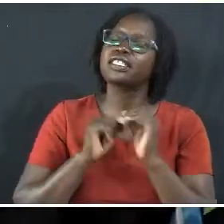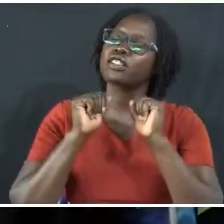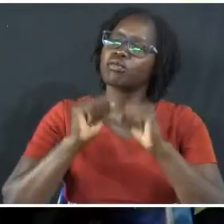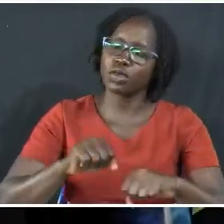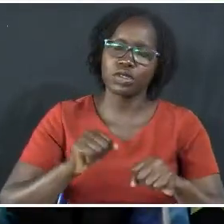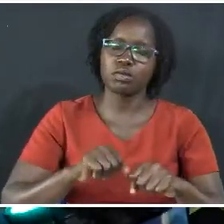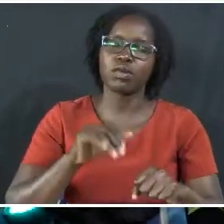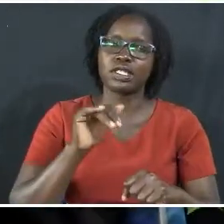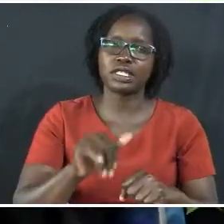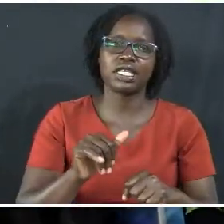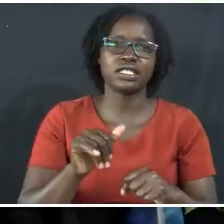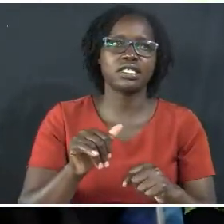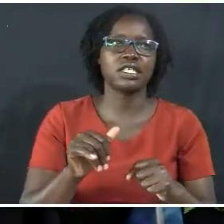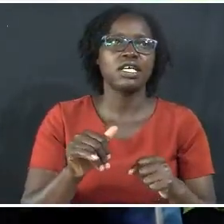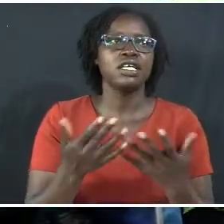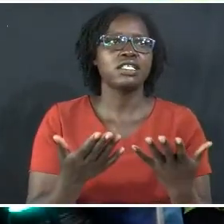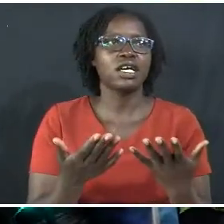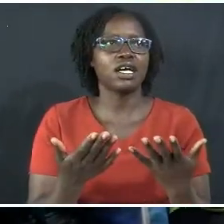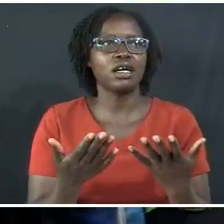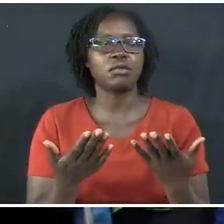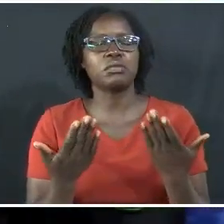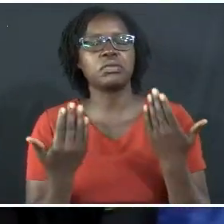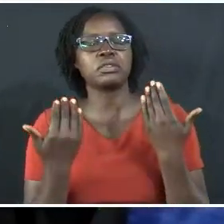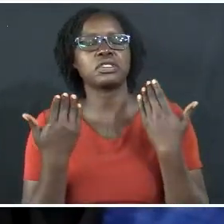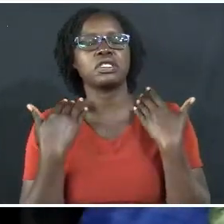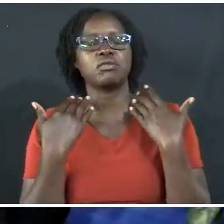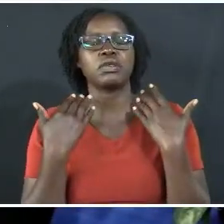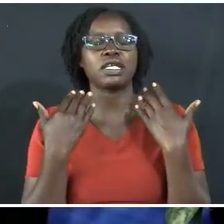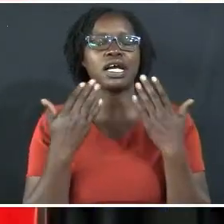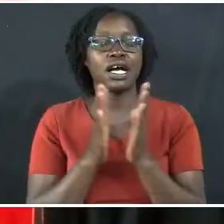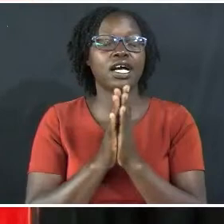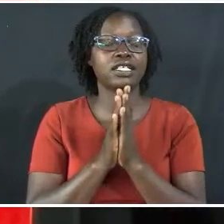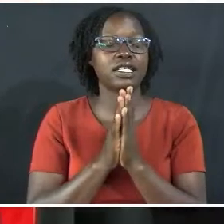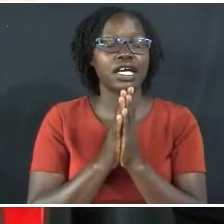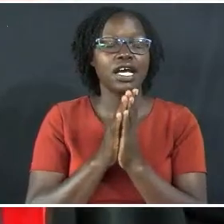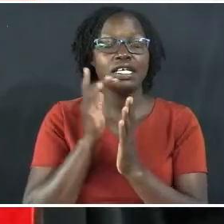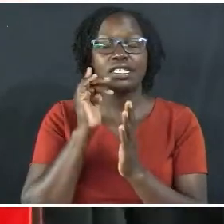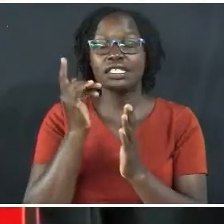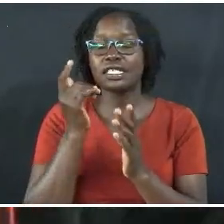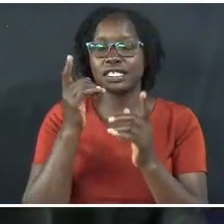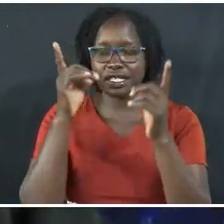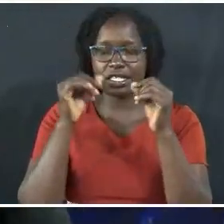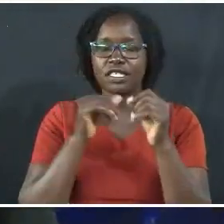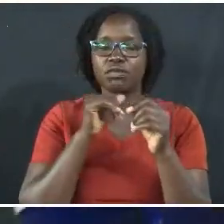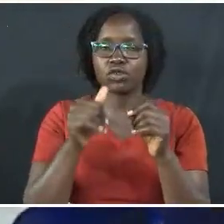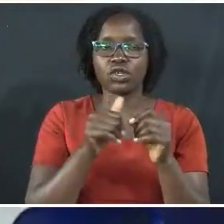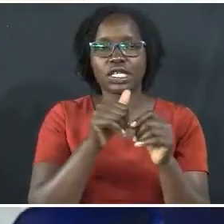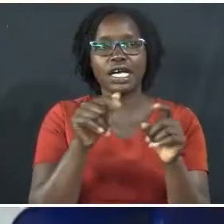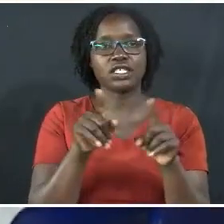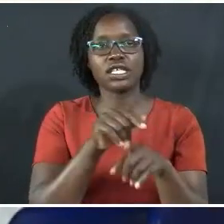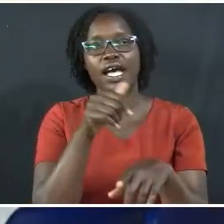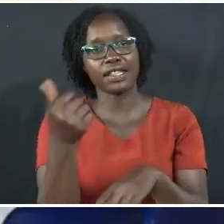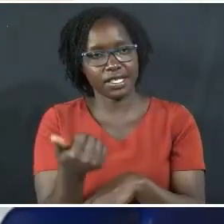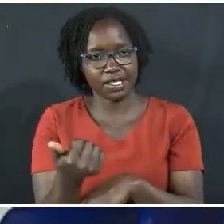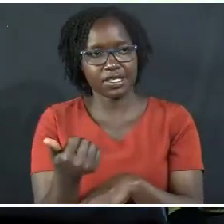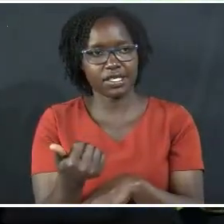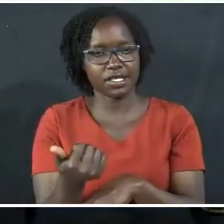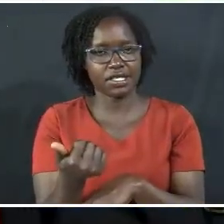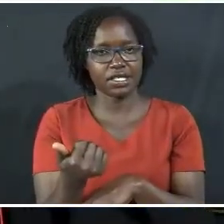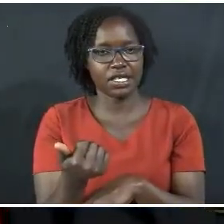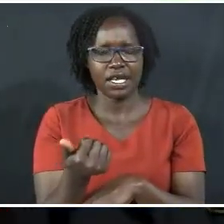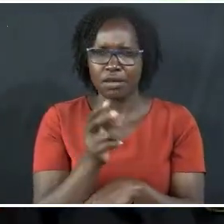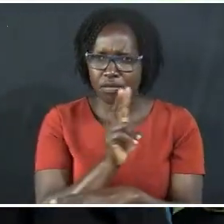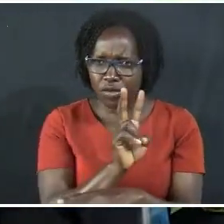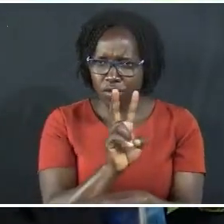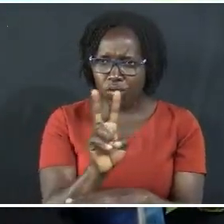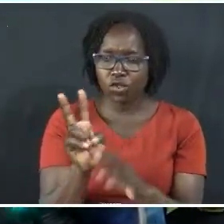possible that you may be sleeping, and so I should warn you that sleep not as do others. Be